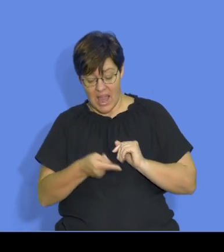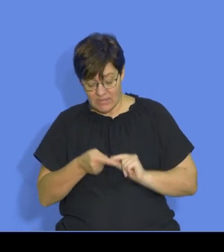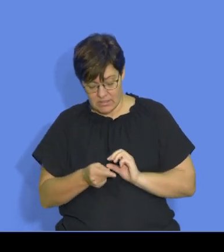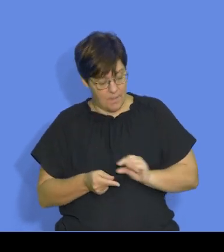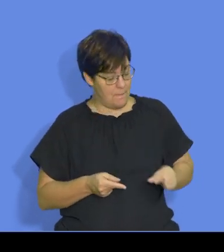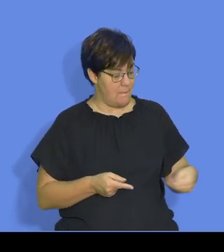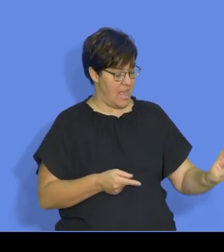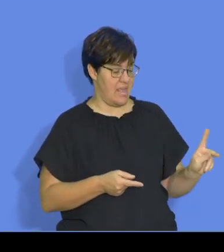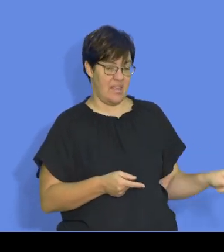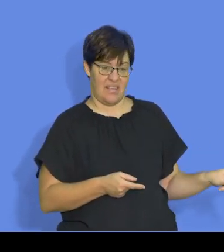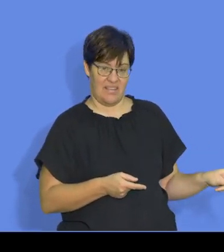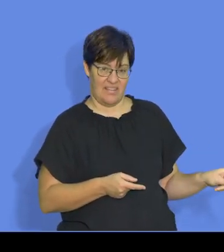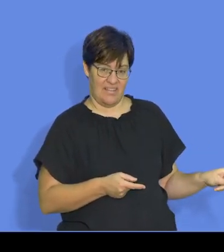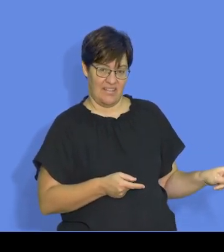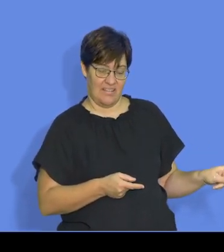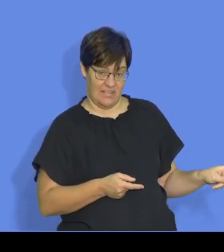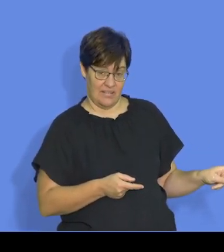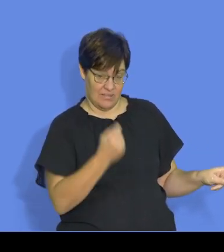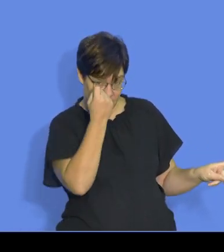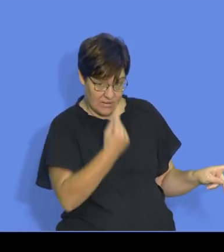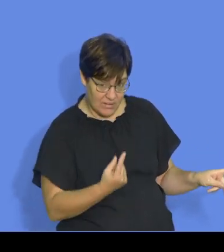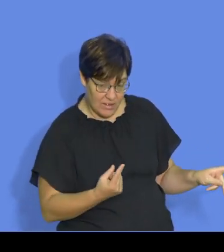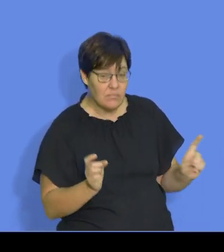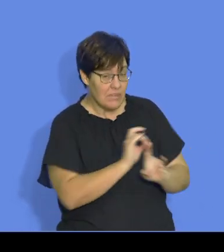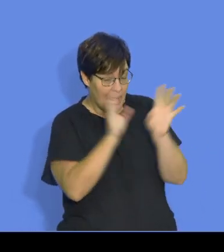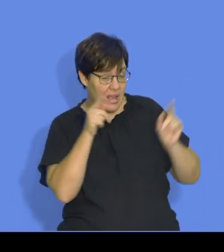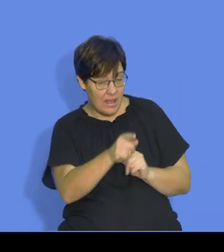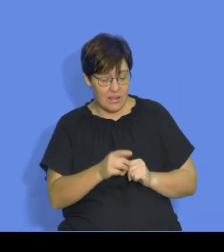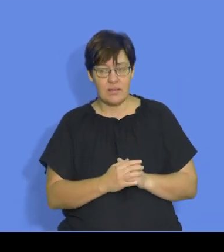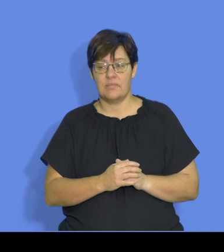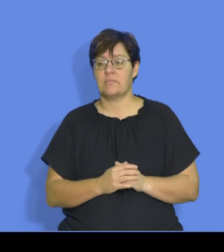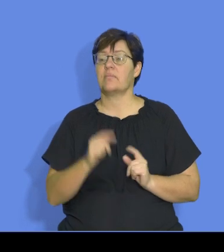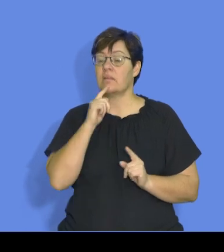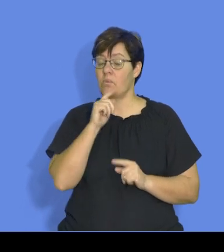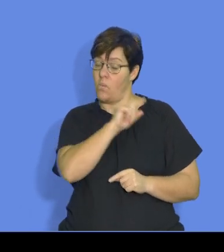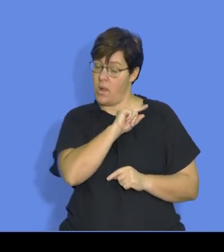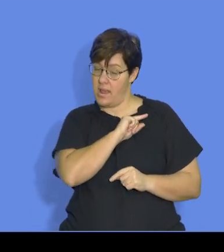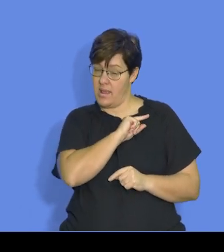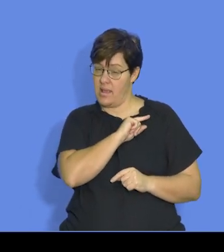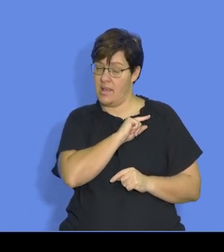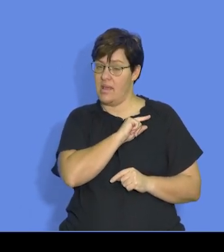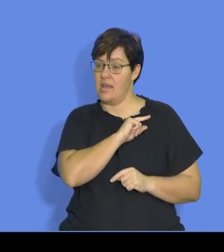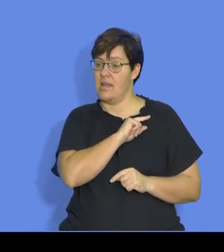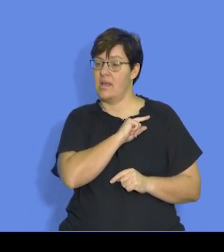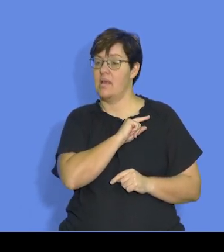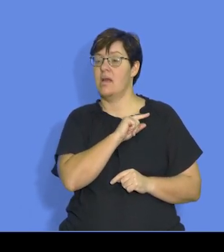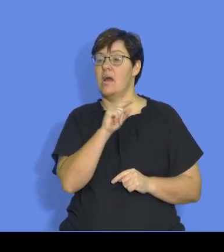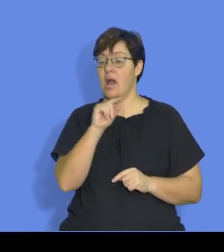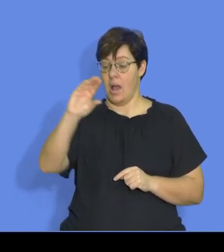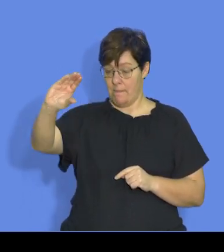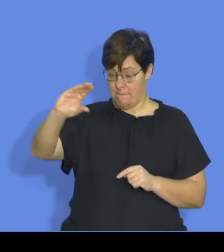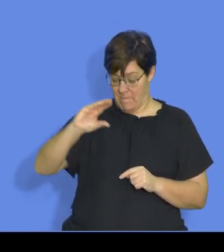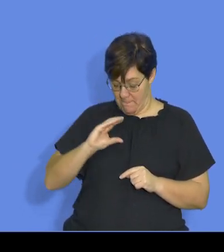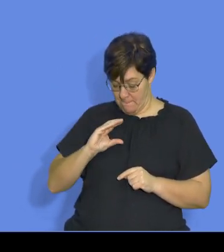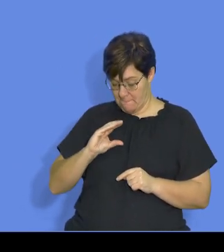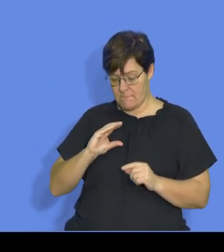the amount that will be paid to SARS or by SARS. In this case here, because your output is greater than your input, it